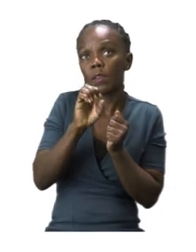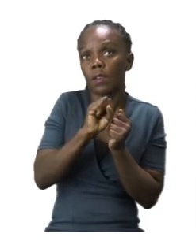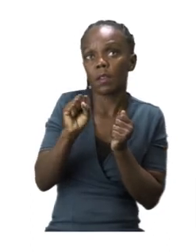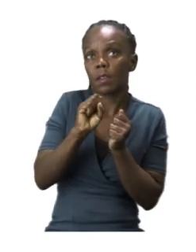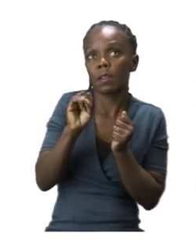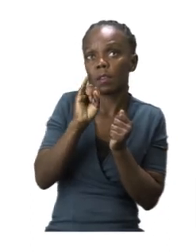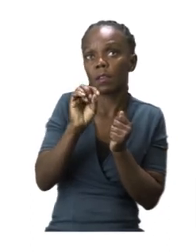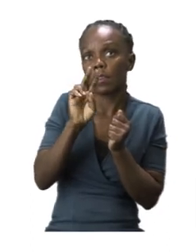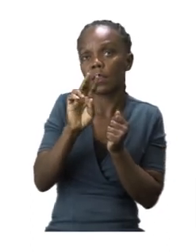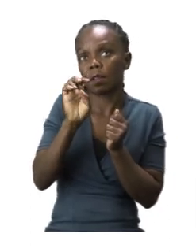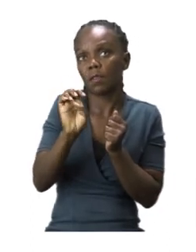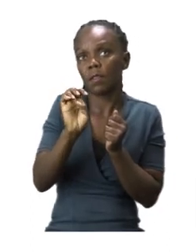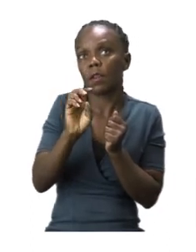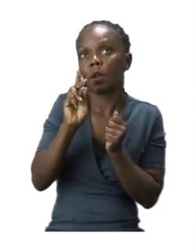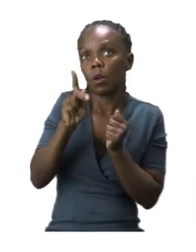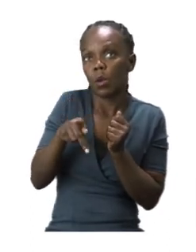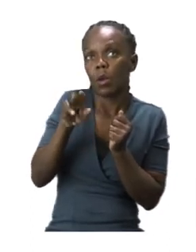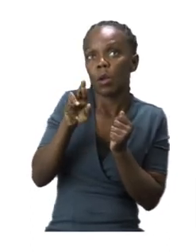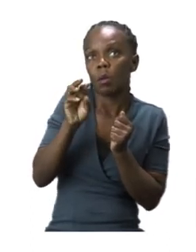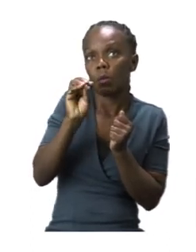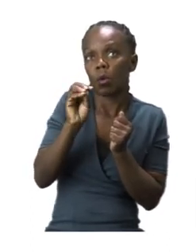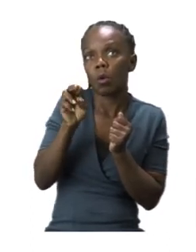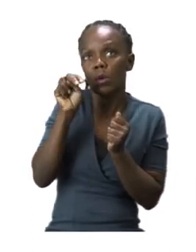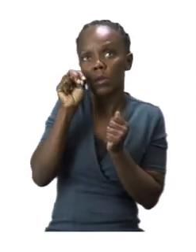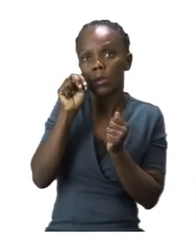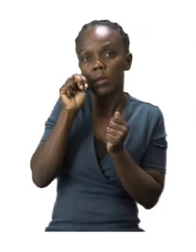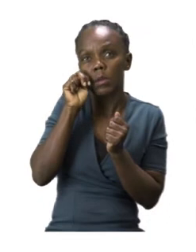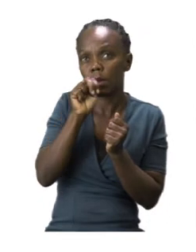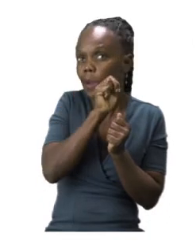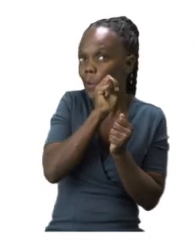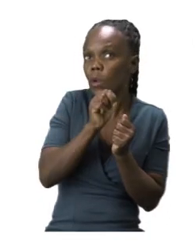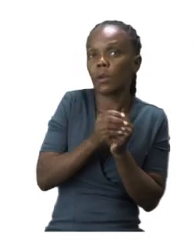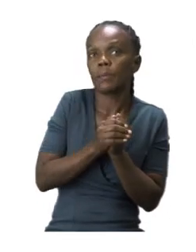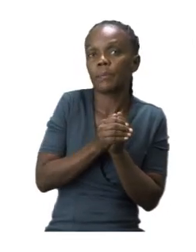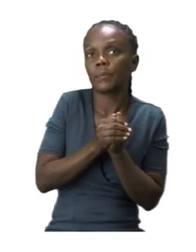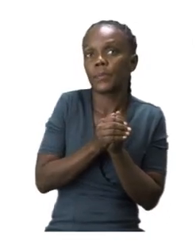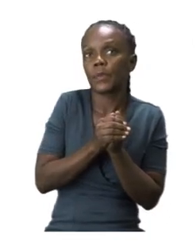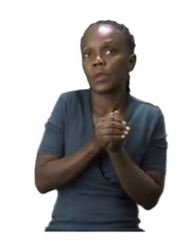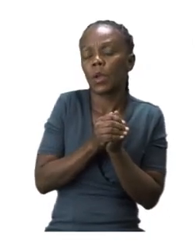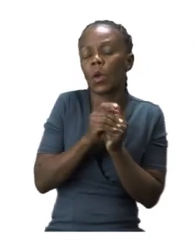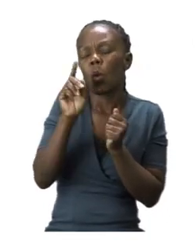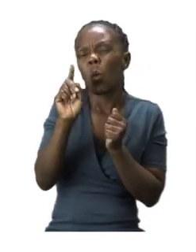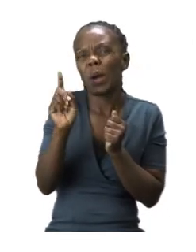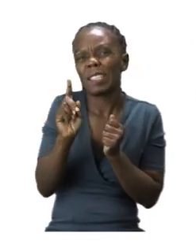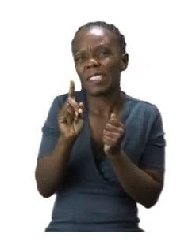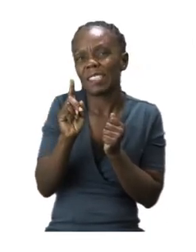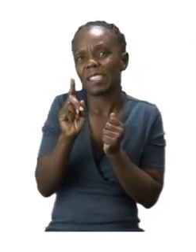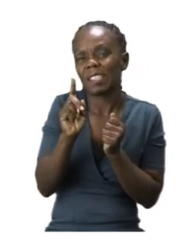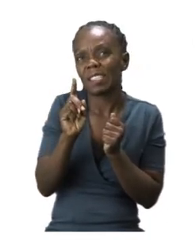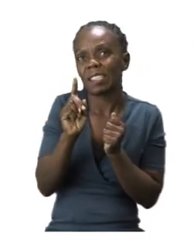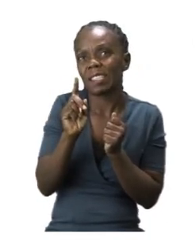pronouns. Now, I know we already know what a pronoun is. A pronoun is a word that is used